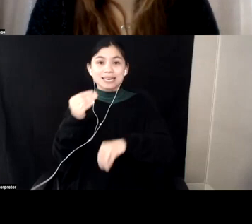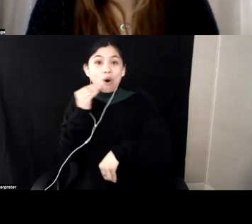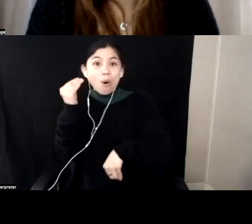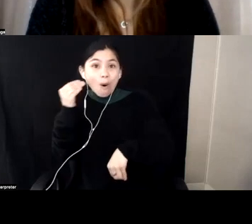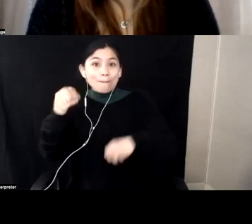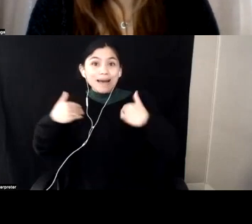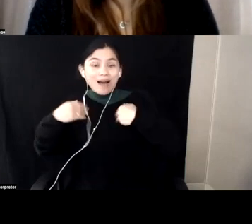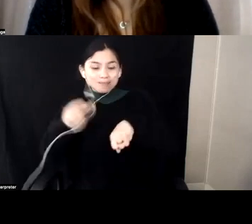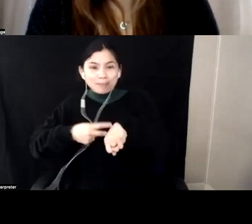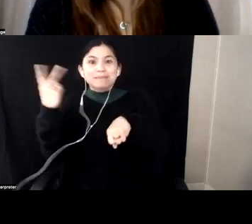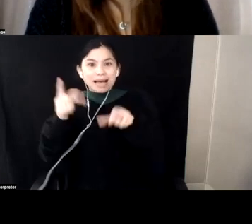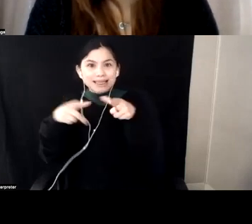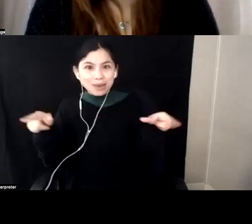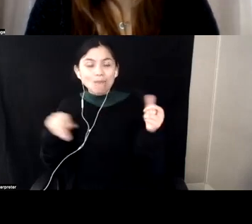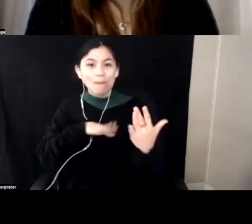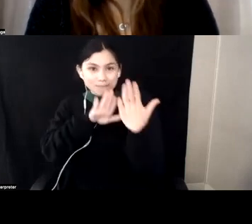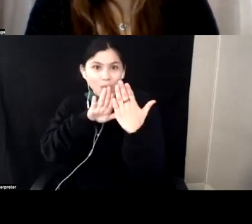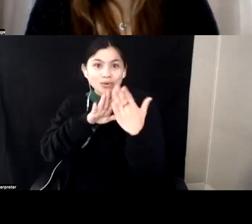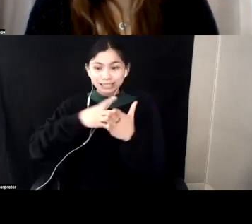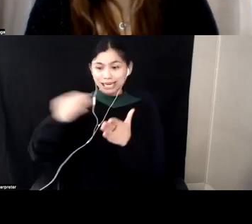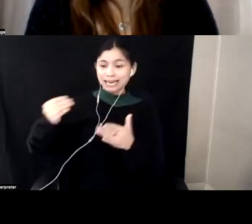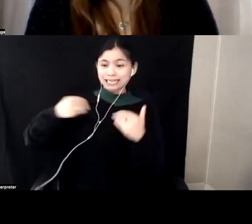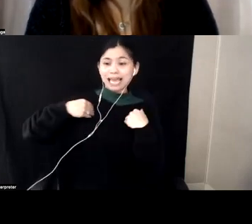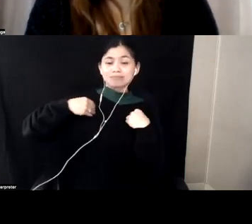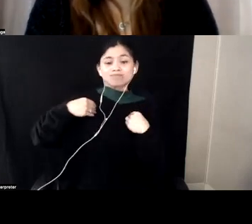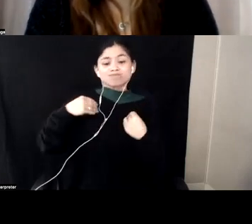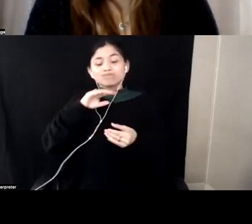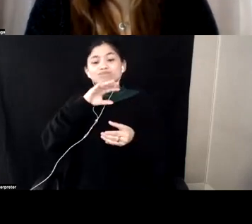embrace both the deaf and Latinx,